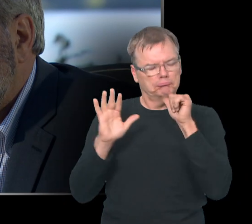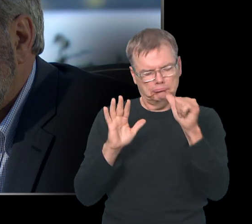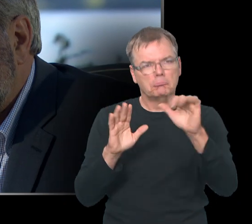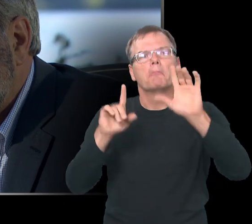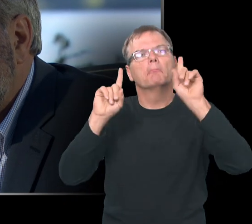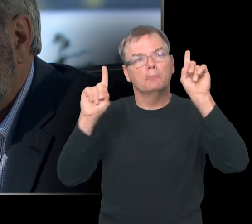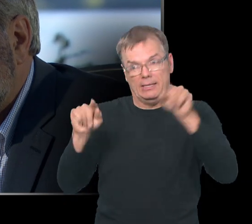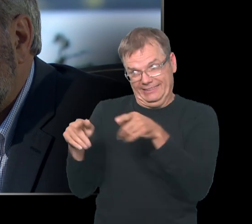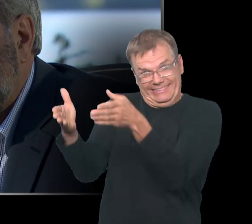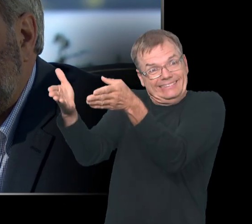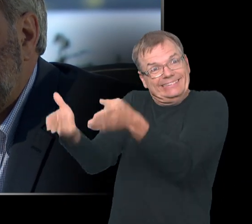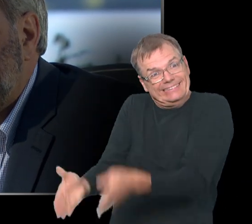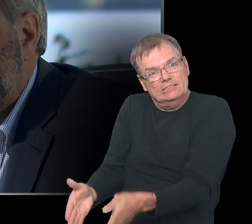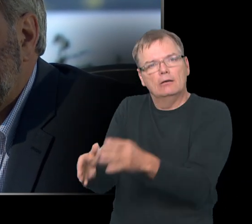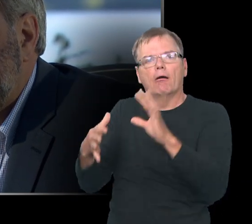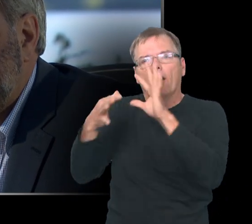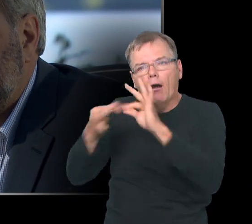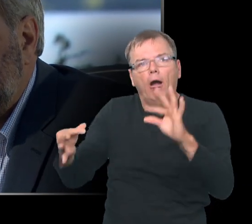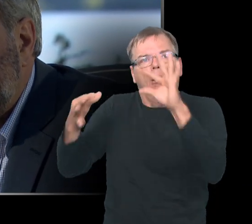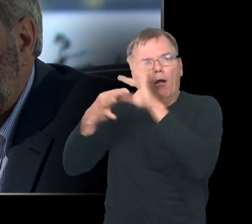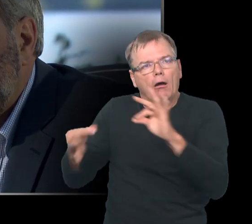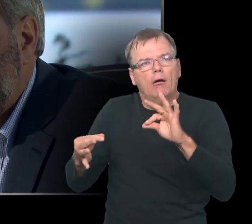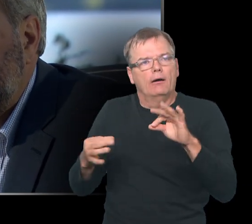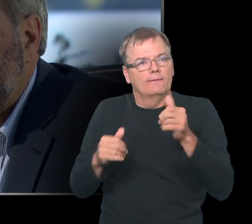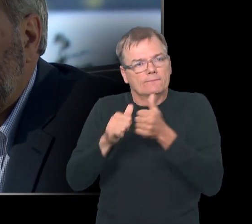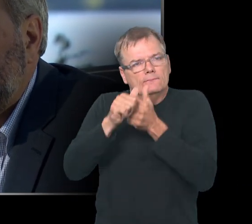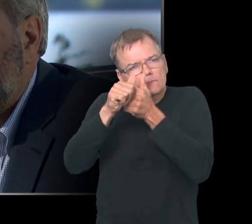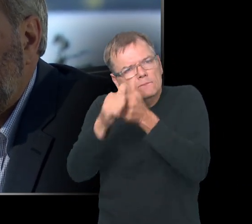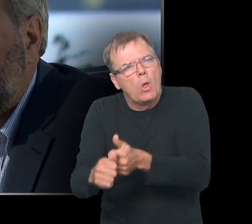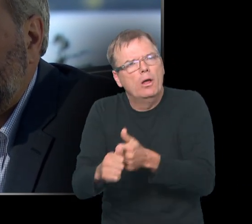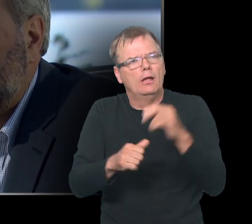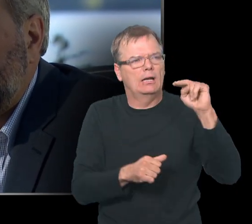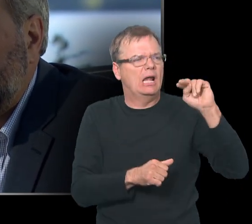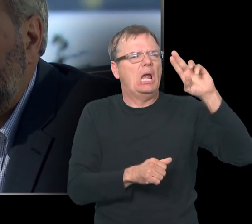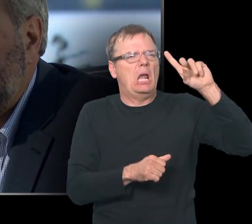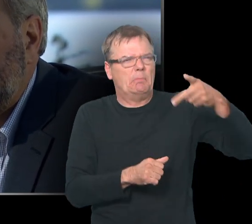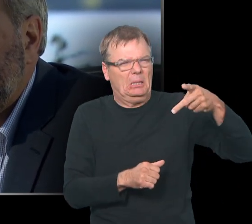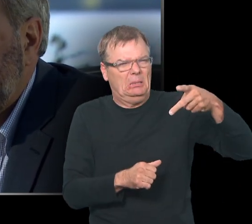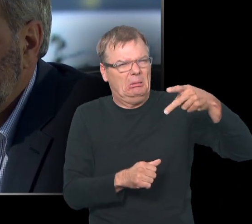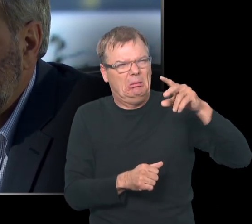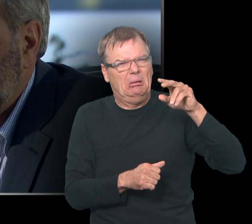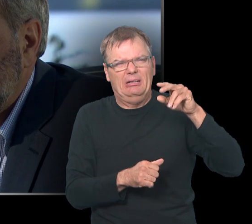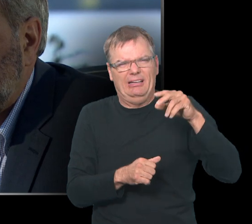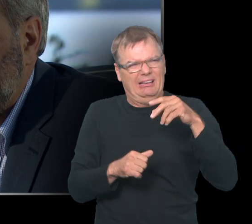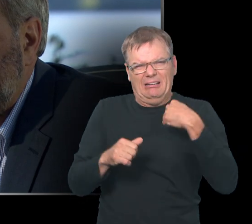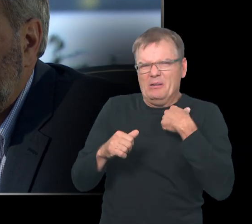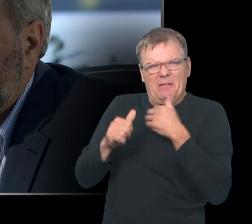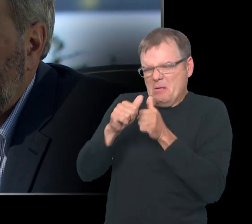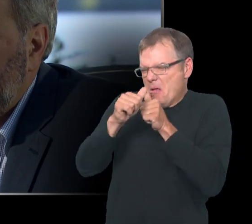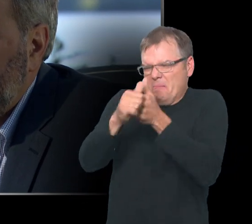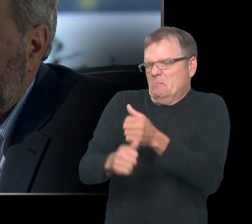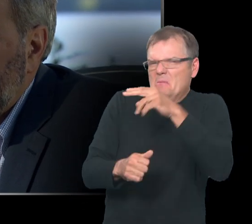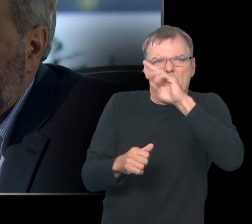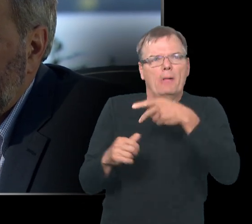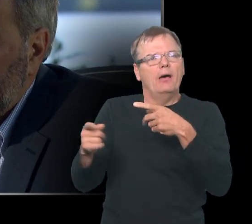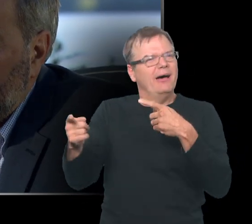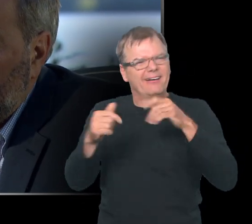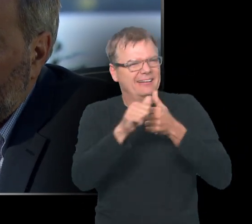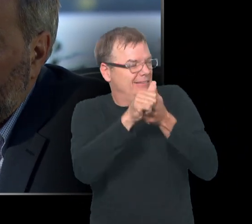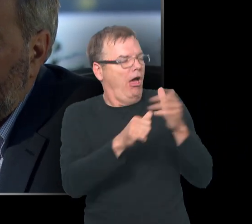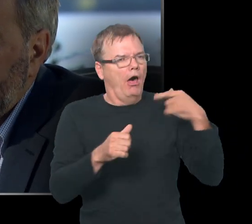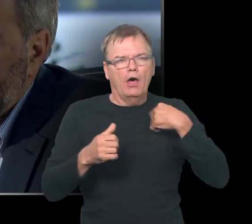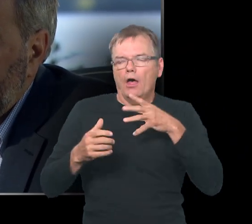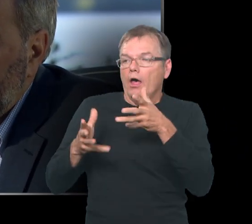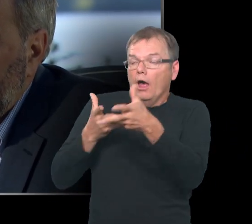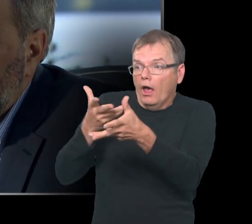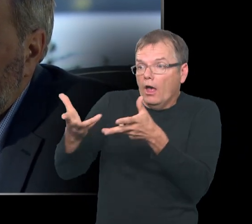Bruce simply informed all of us that he would never be able to follow party line on anything. So that's not dictatorial. I've got a